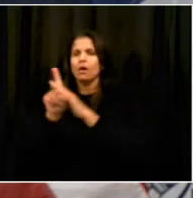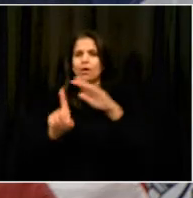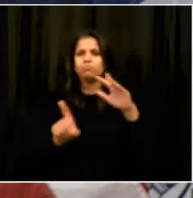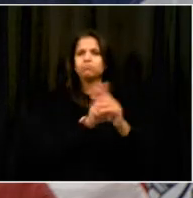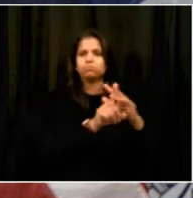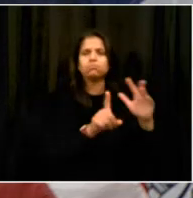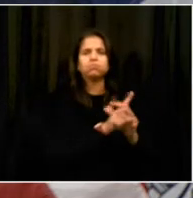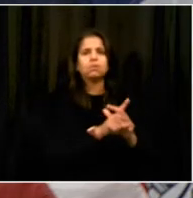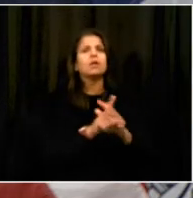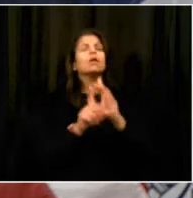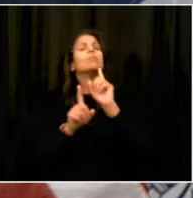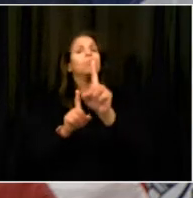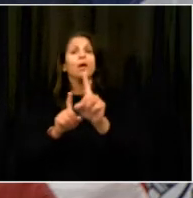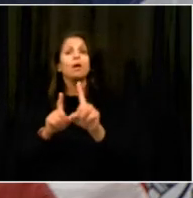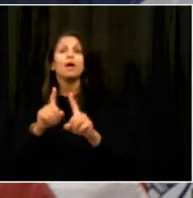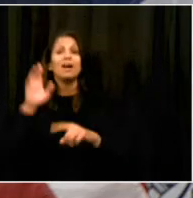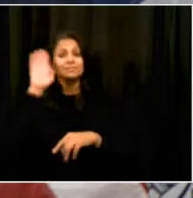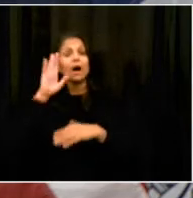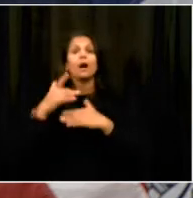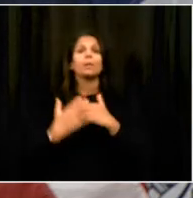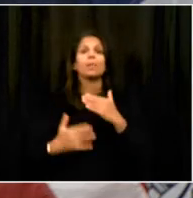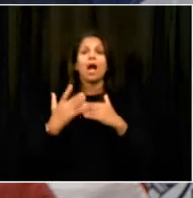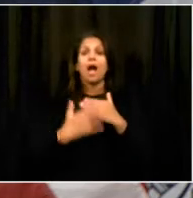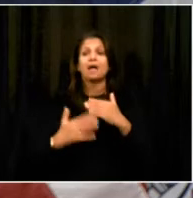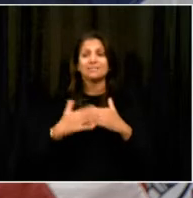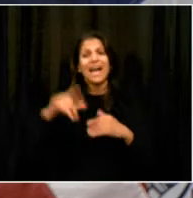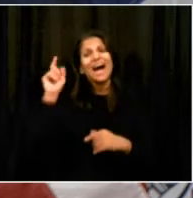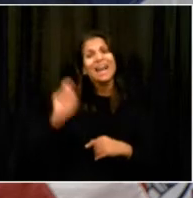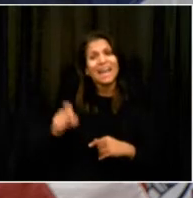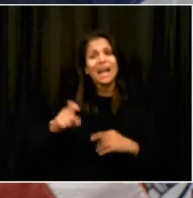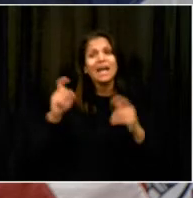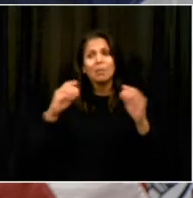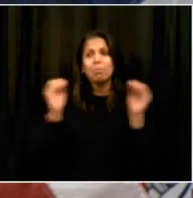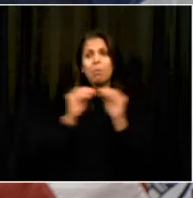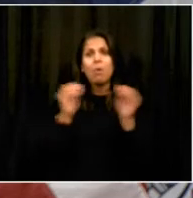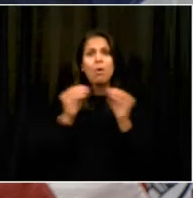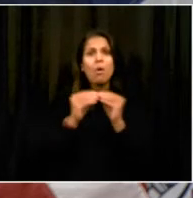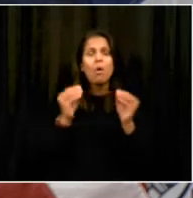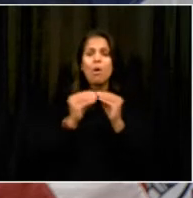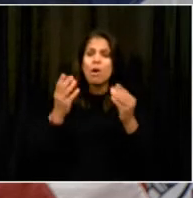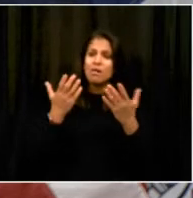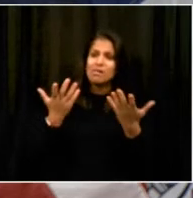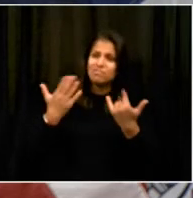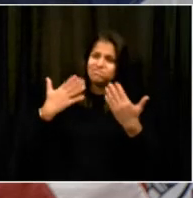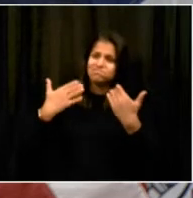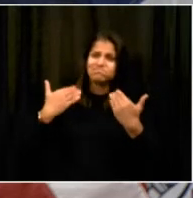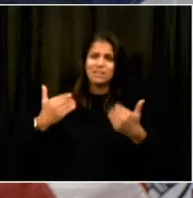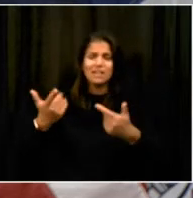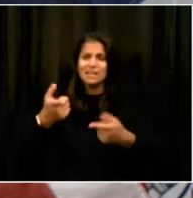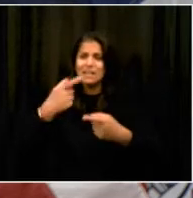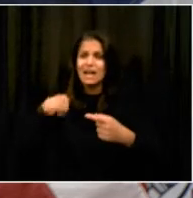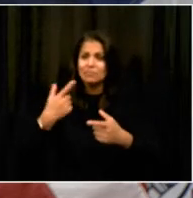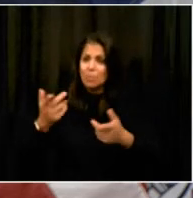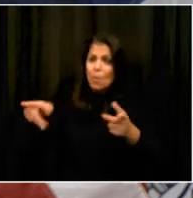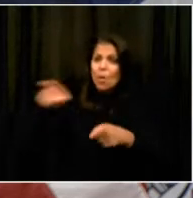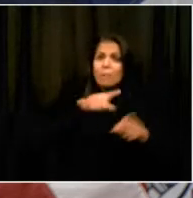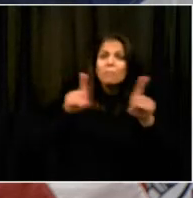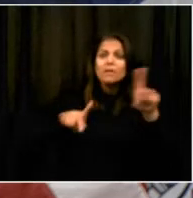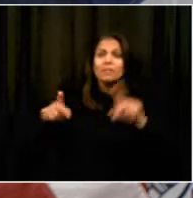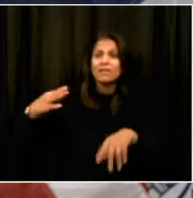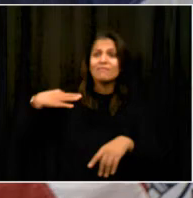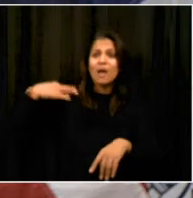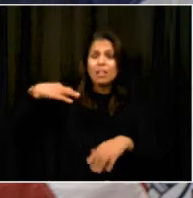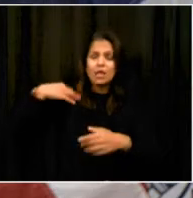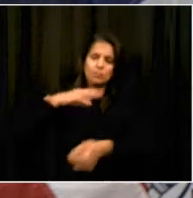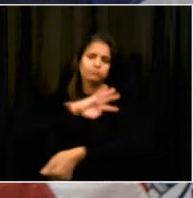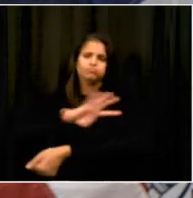in New York City. This is for all types of medical challenges, and we've got to make sure our blood supply is kept up to